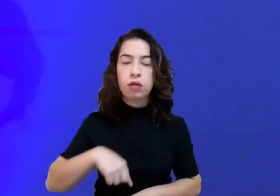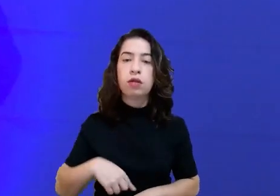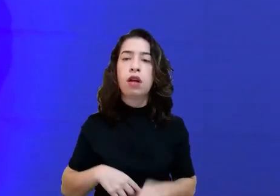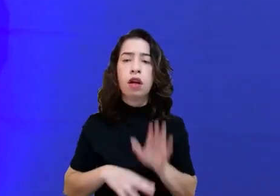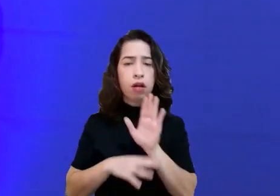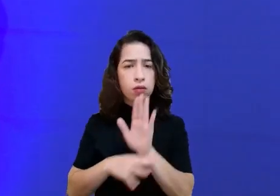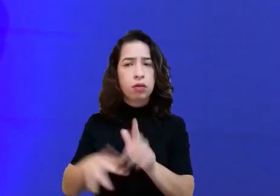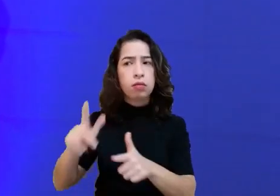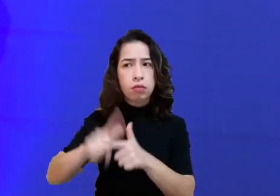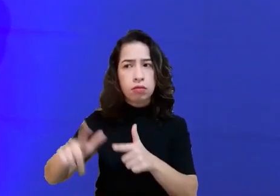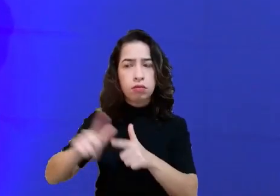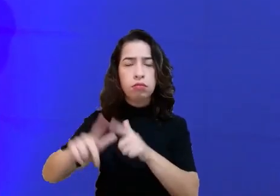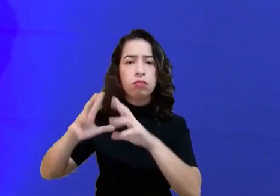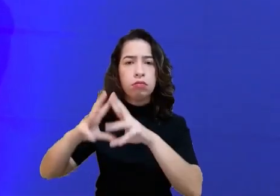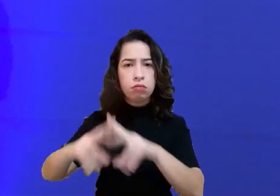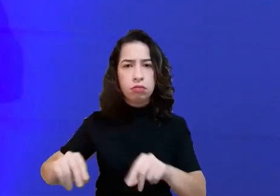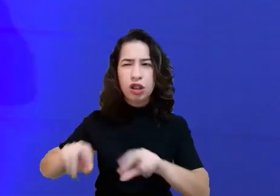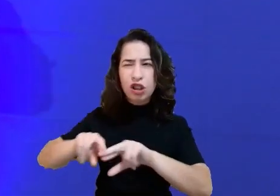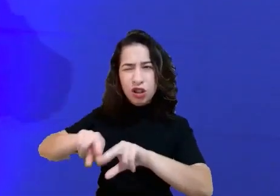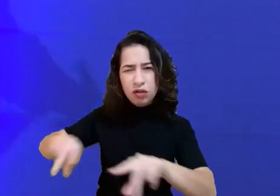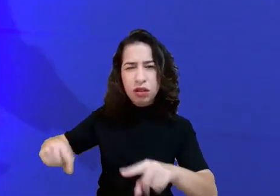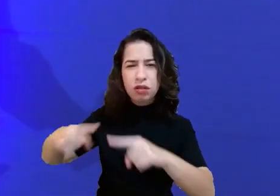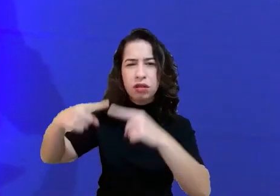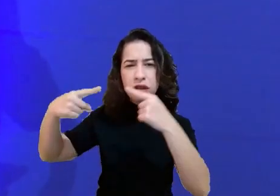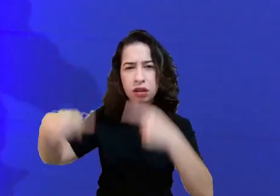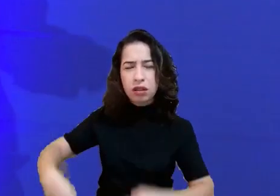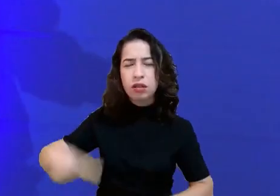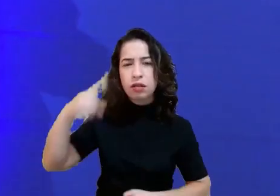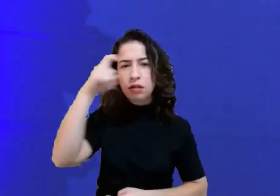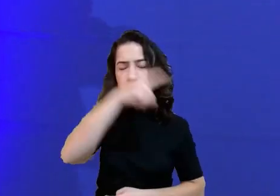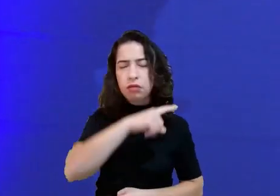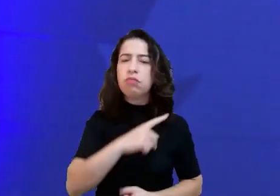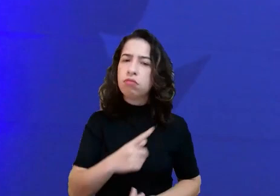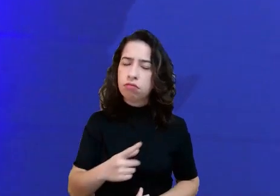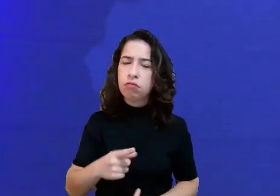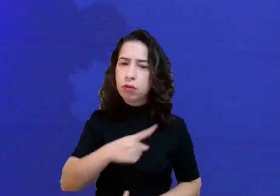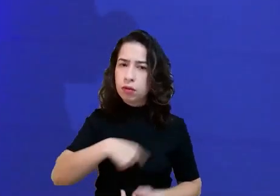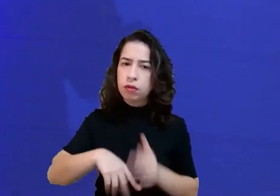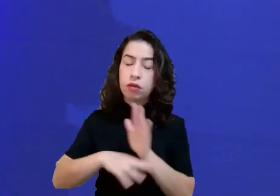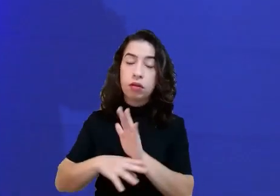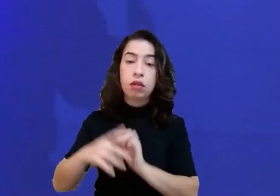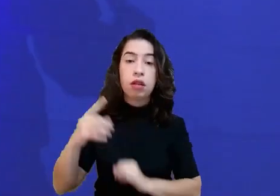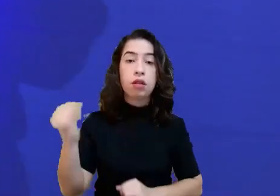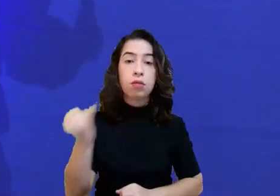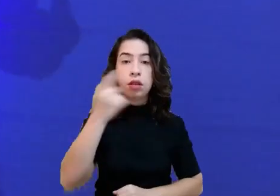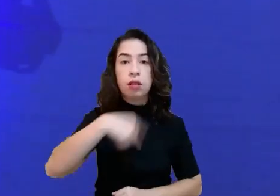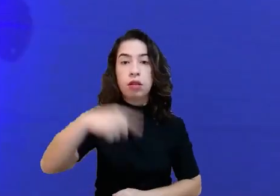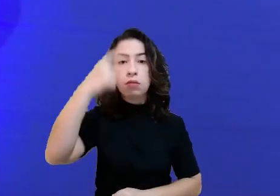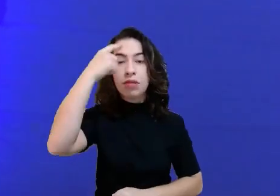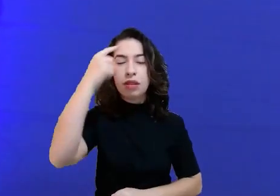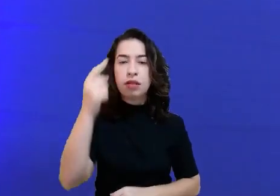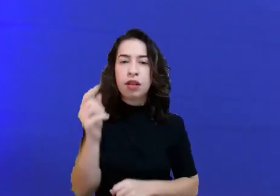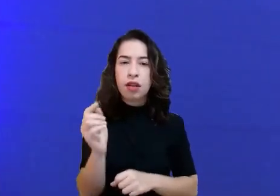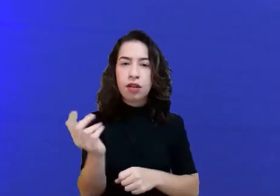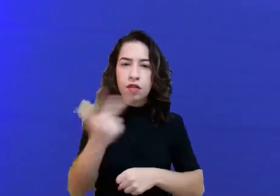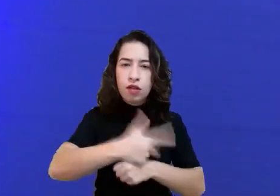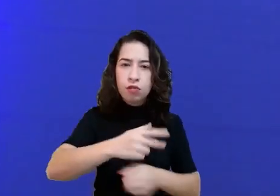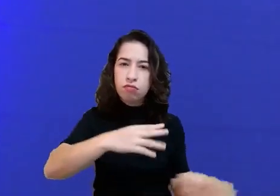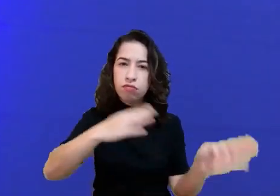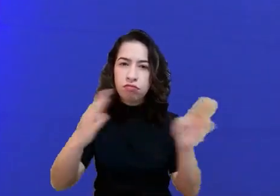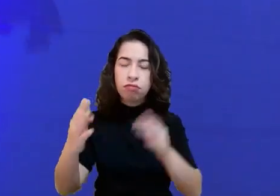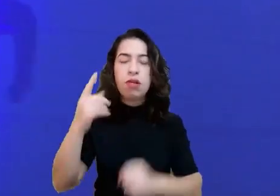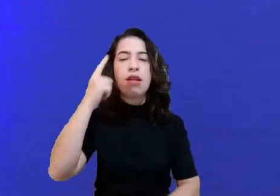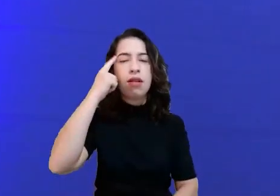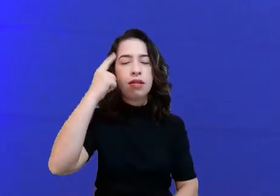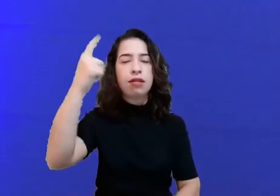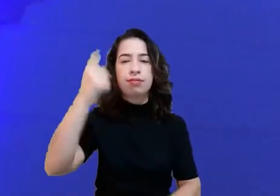solution for all the challenges that we are facing. And it's quite important to keep this in mind. And the video that we have seen, it reminds us